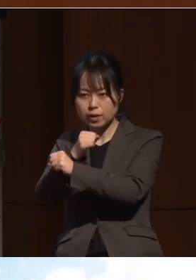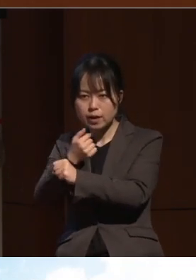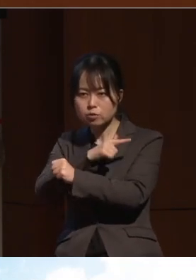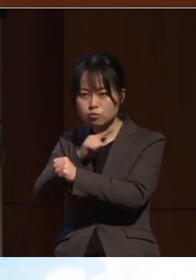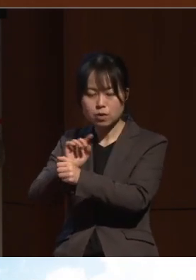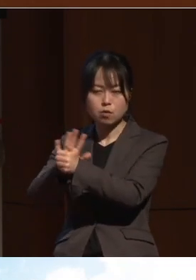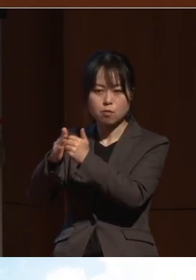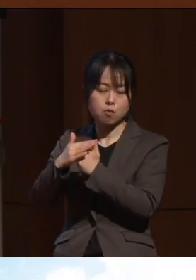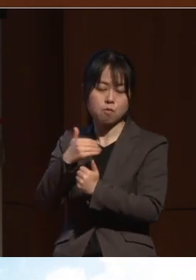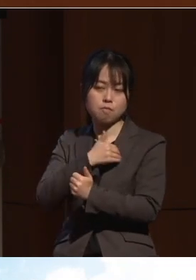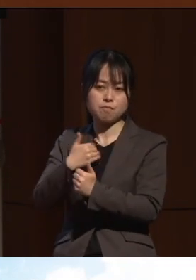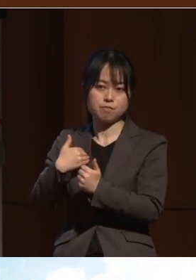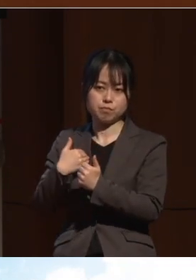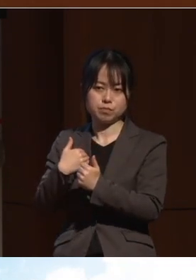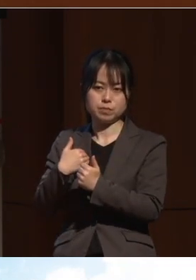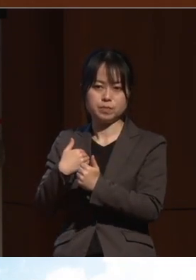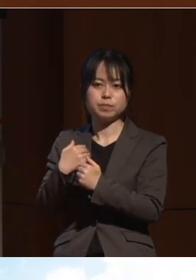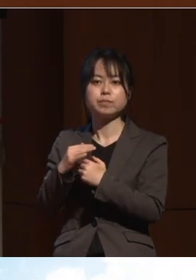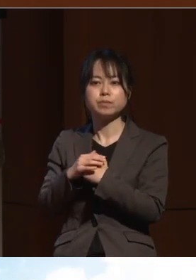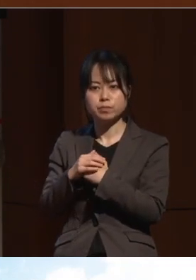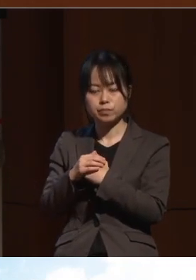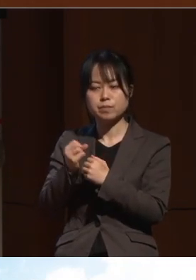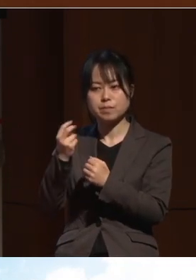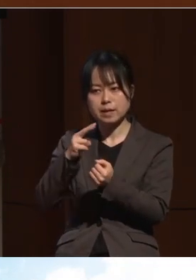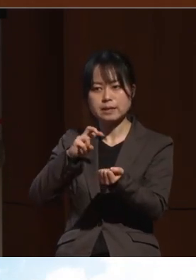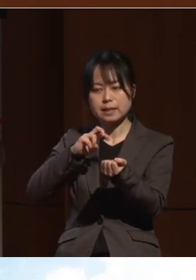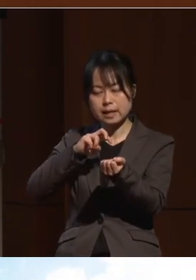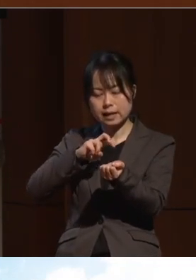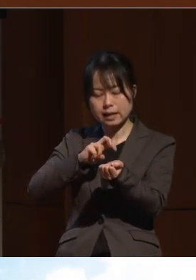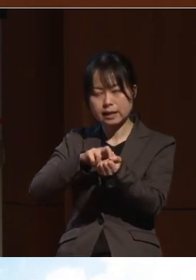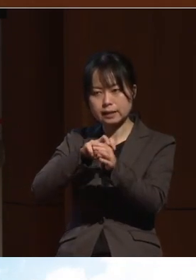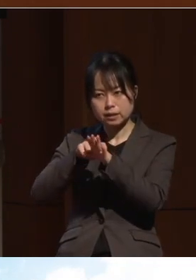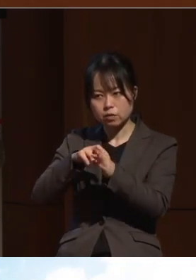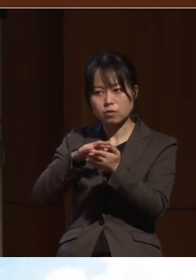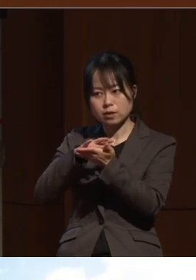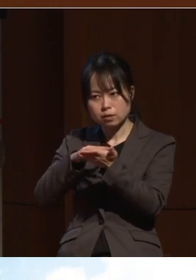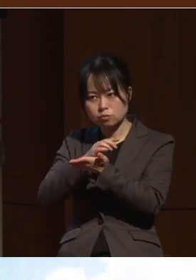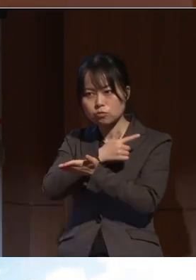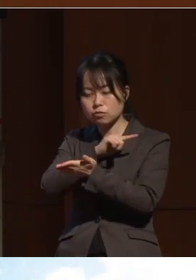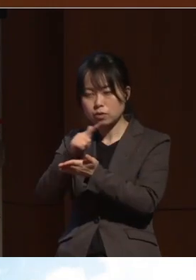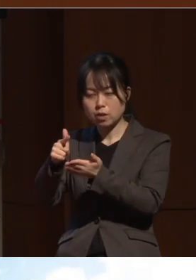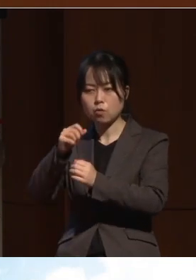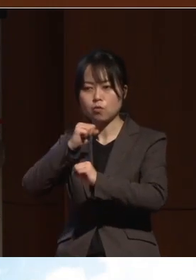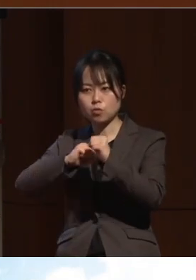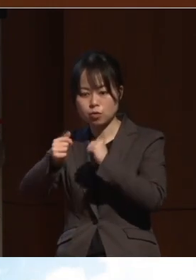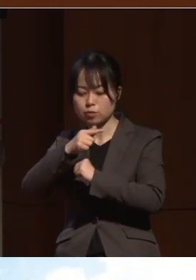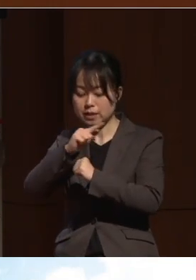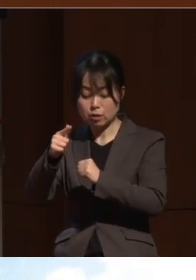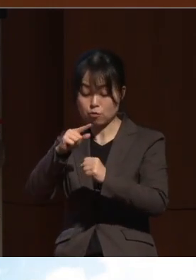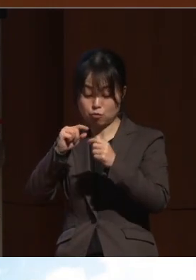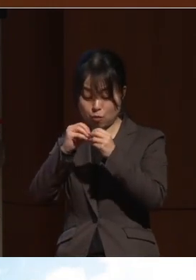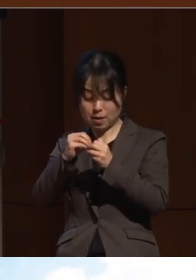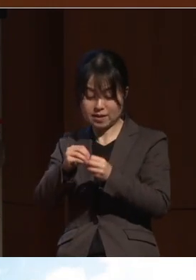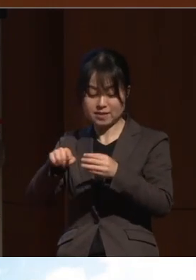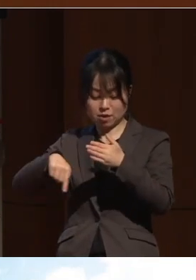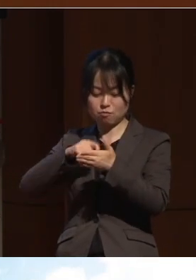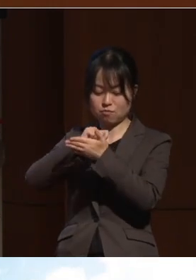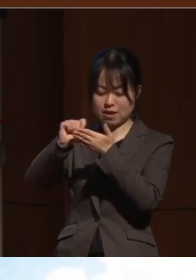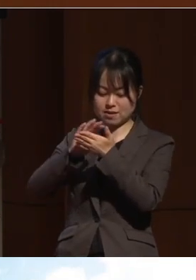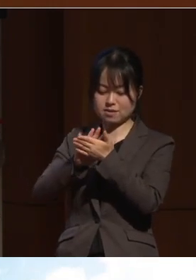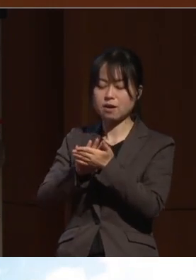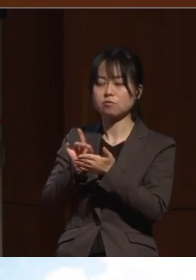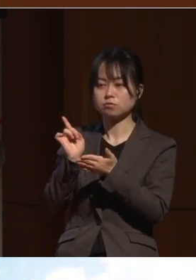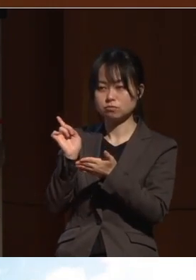on a range of key goals. So as I mentioned earlier on, being world-leading science and technology countries